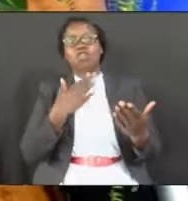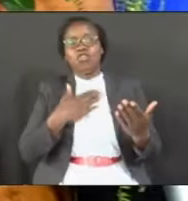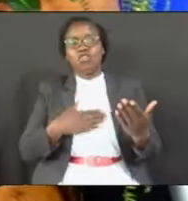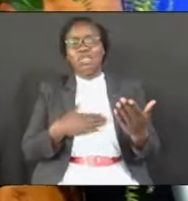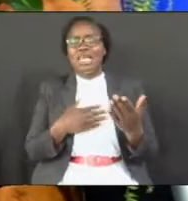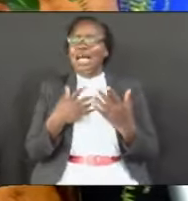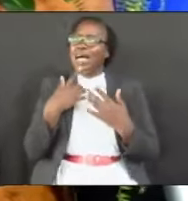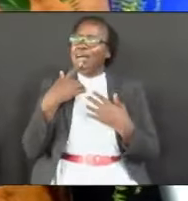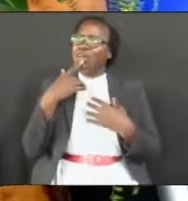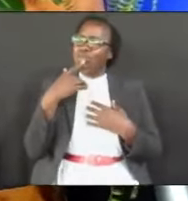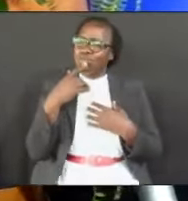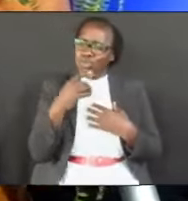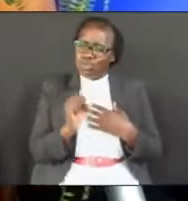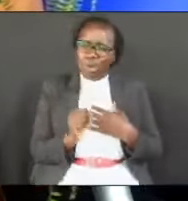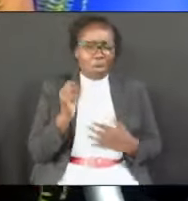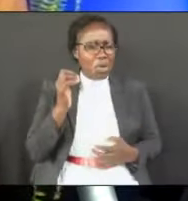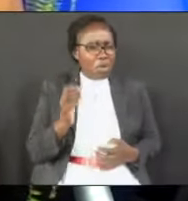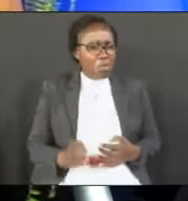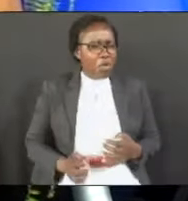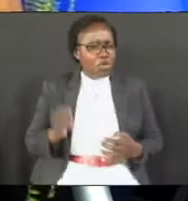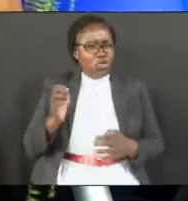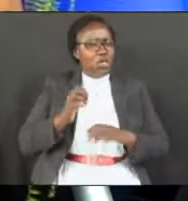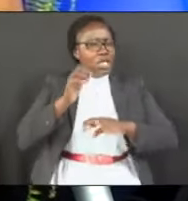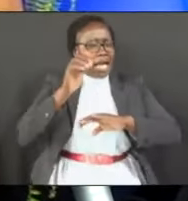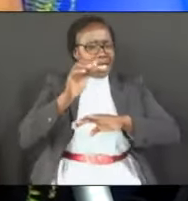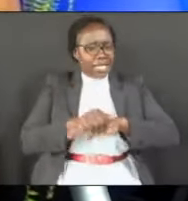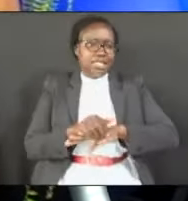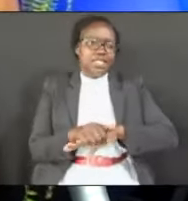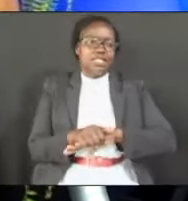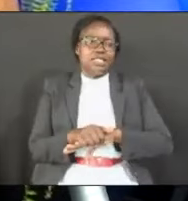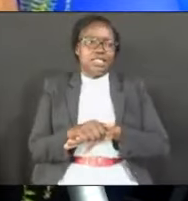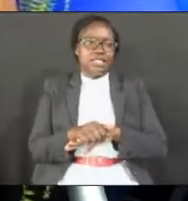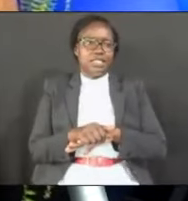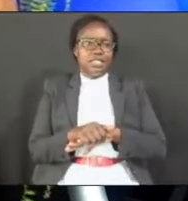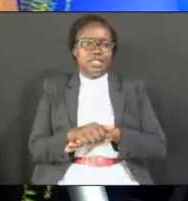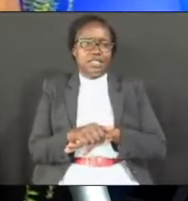so emotionally attached to us.